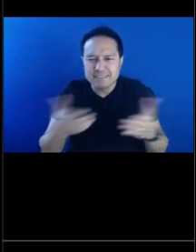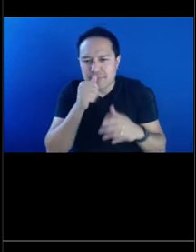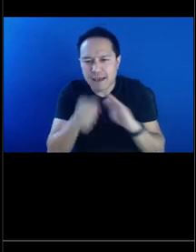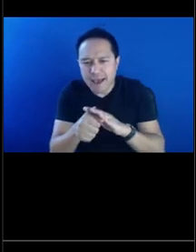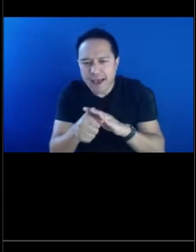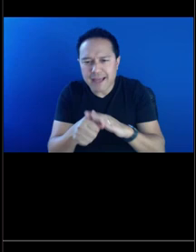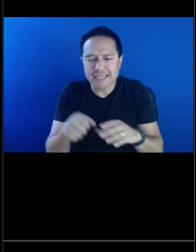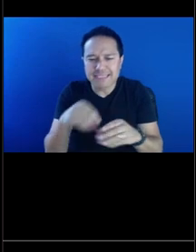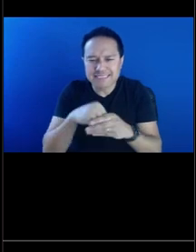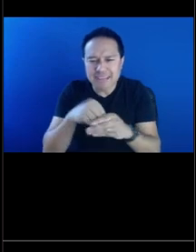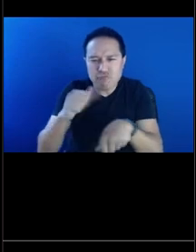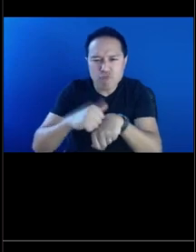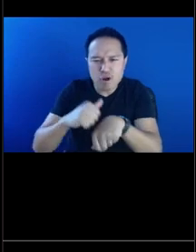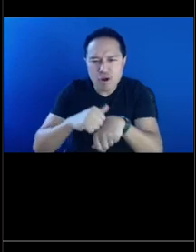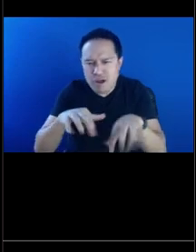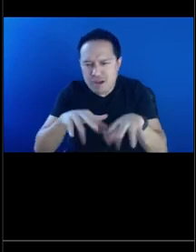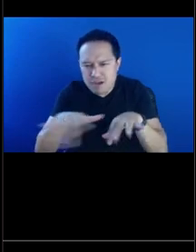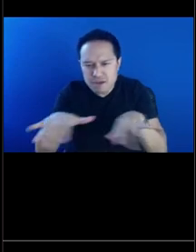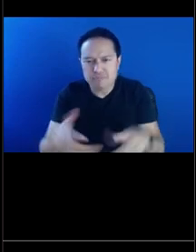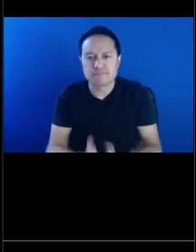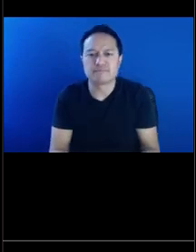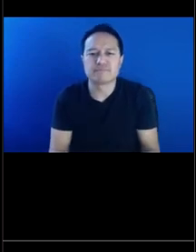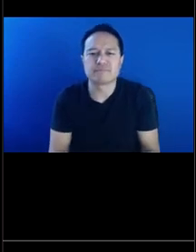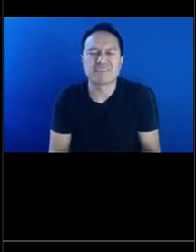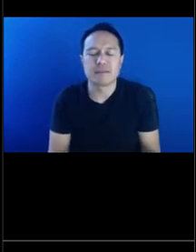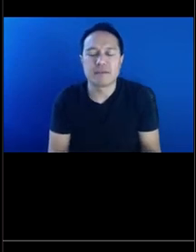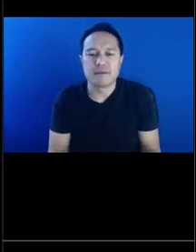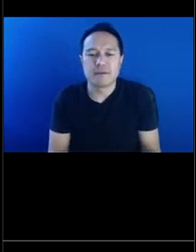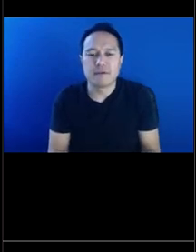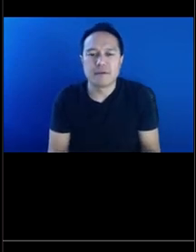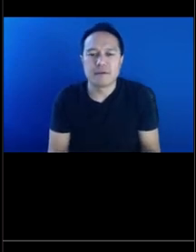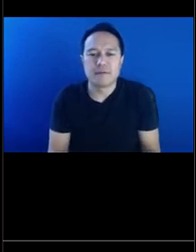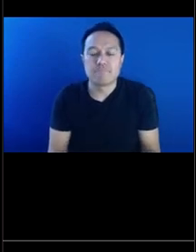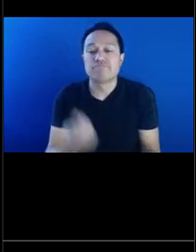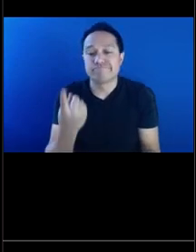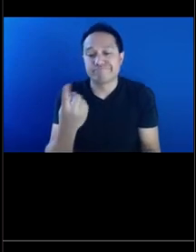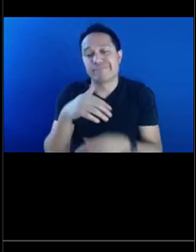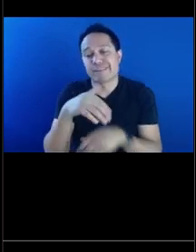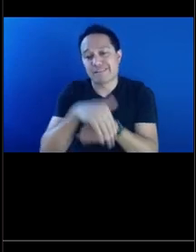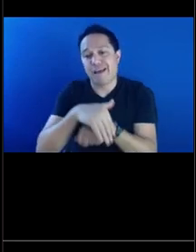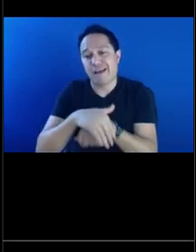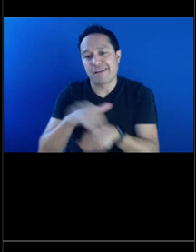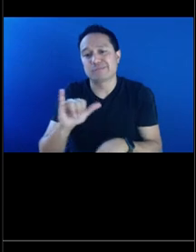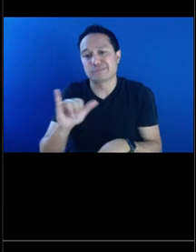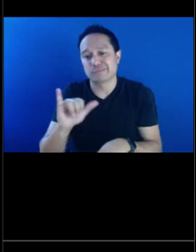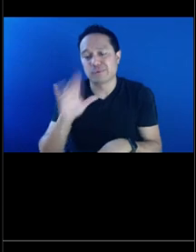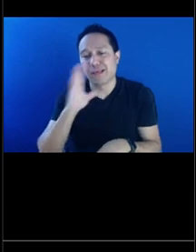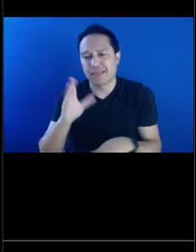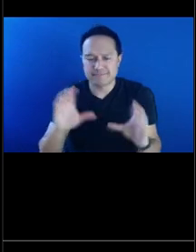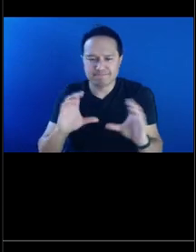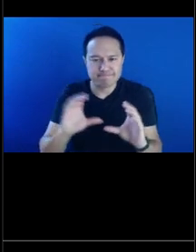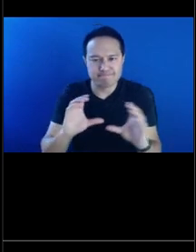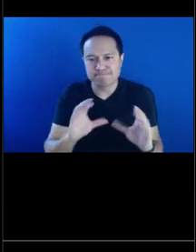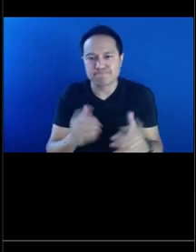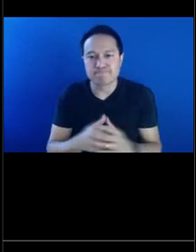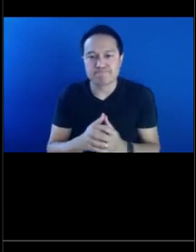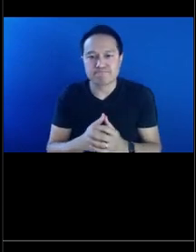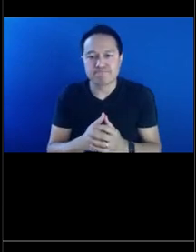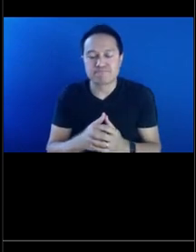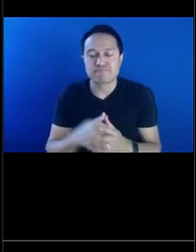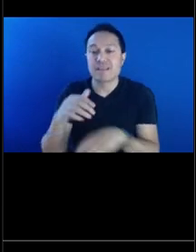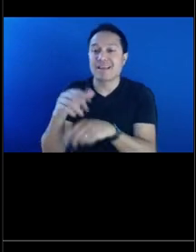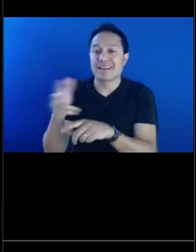and crannies along the bottom. And they forage at night too. And the cameras luckily have a little bit of night vision, so we